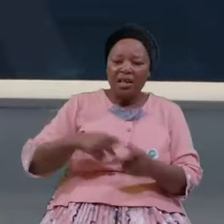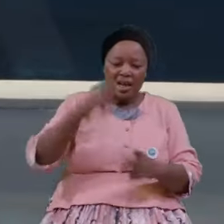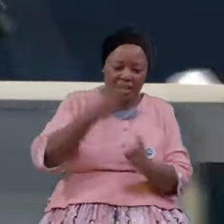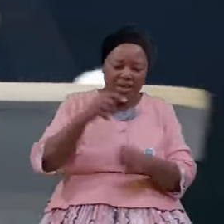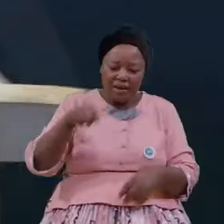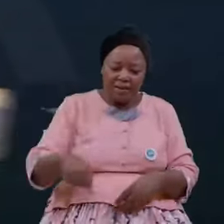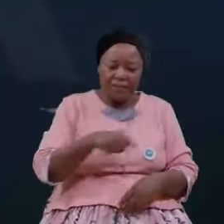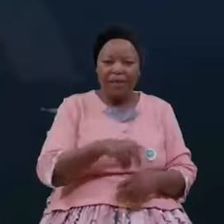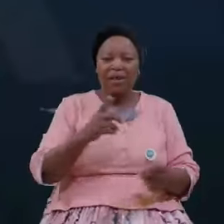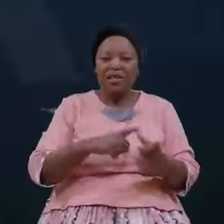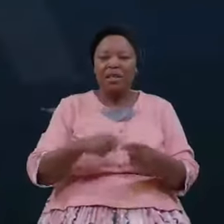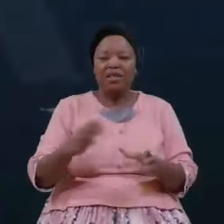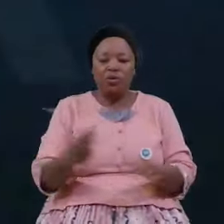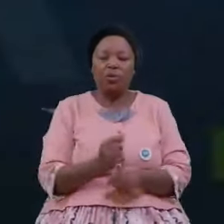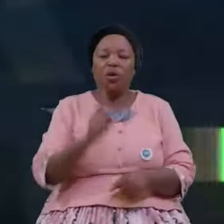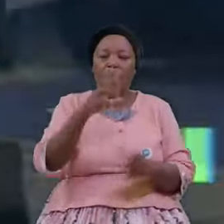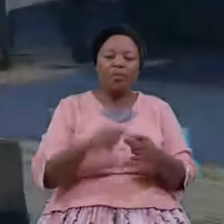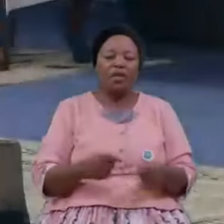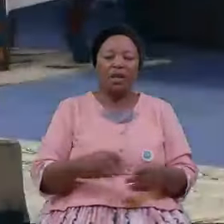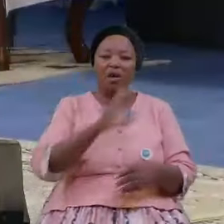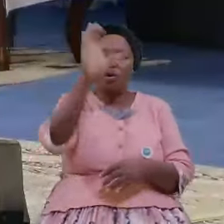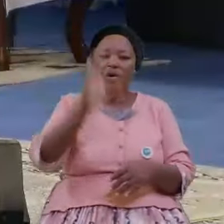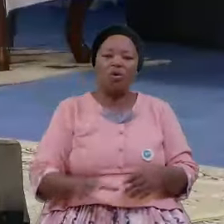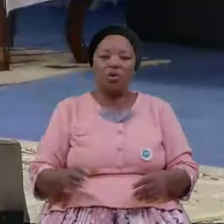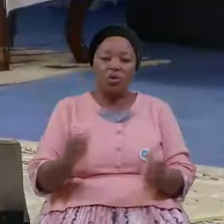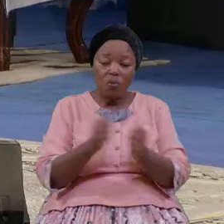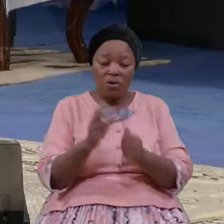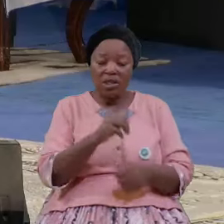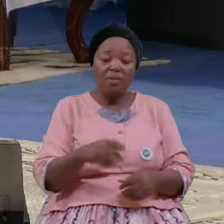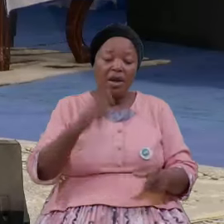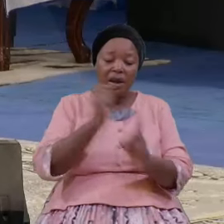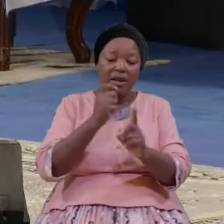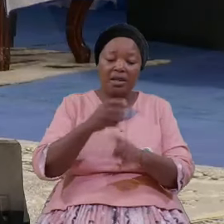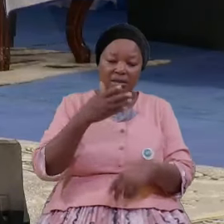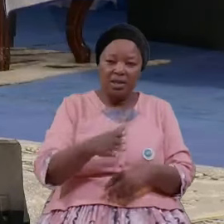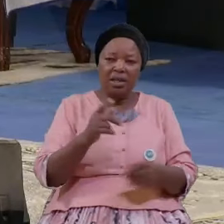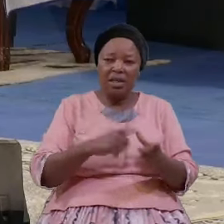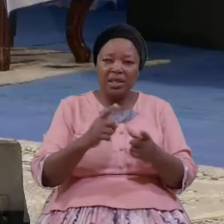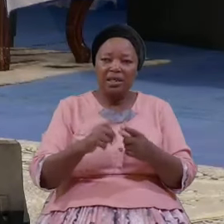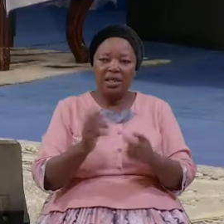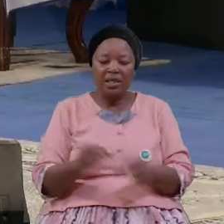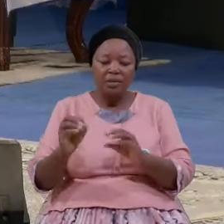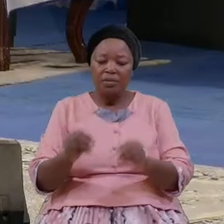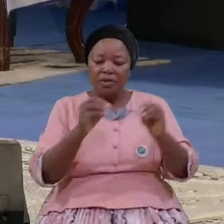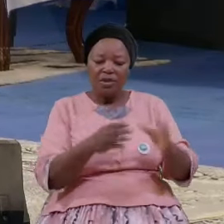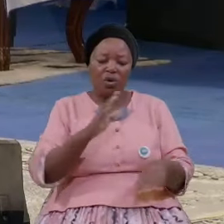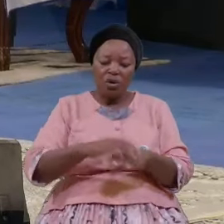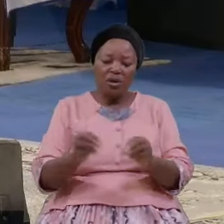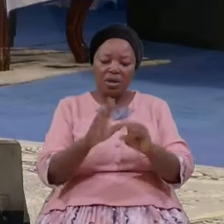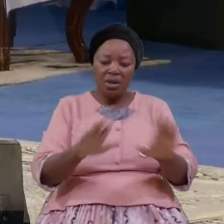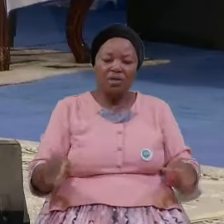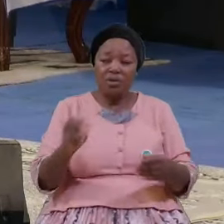the cross with him nailed there, and they jerked it on the ground. So he was there,